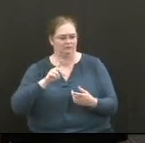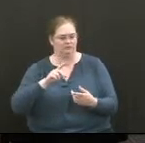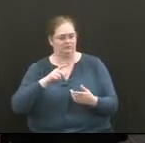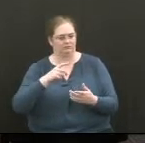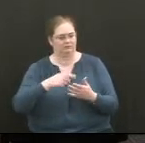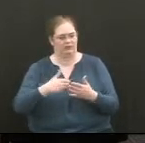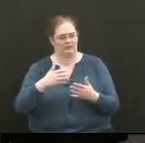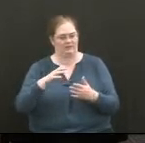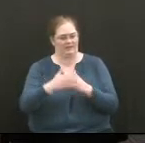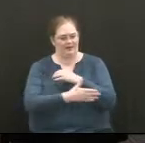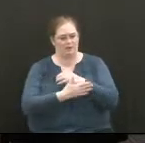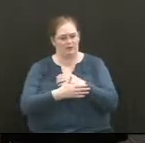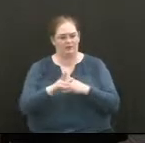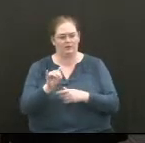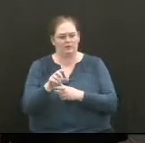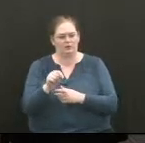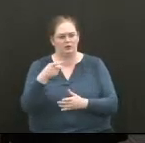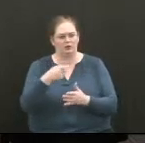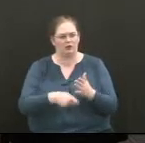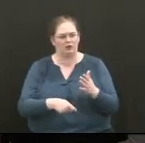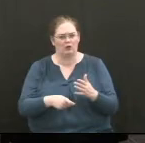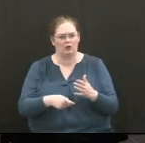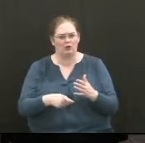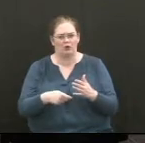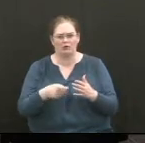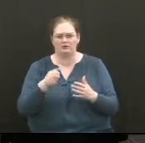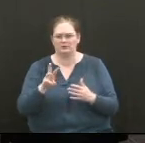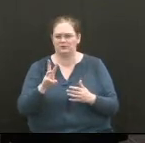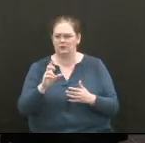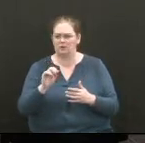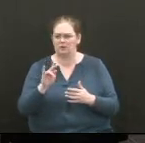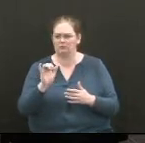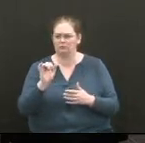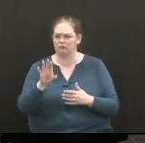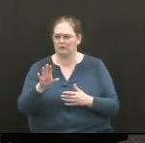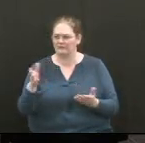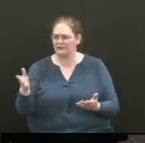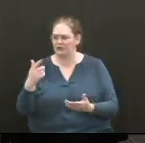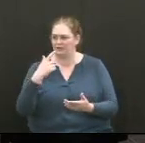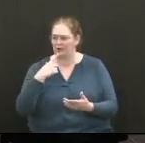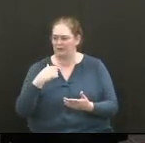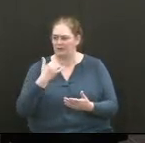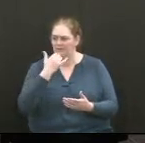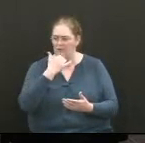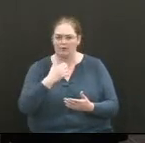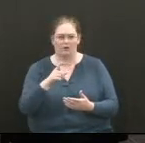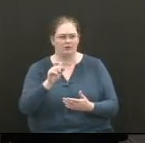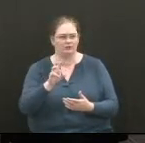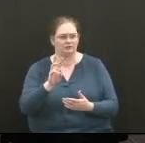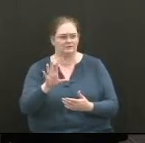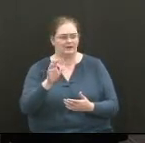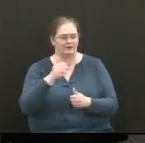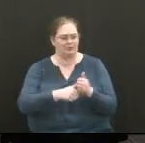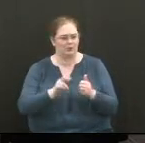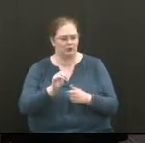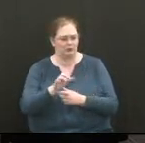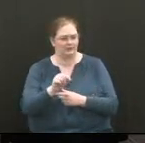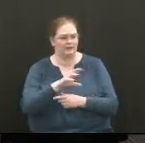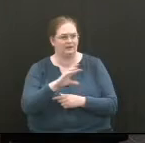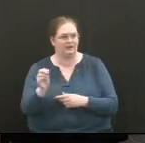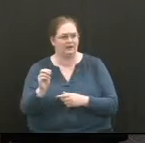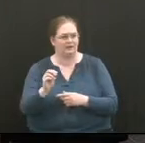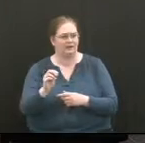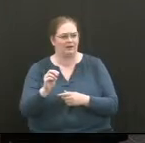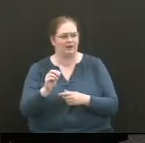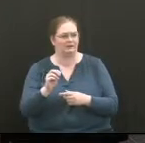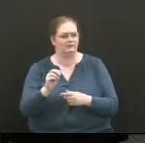unit cost was listed, and Mr. Weintraub is here, will correct me if we have this wrong, $165 per unit. And